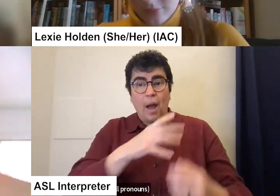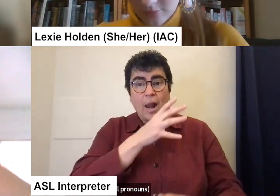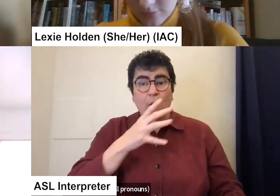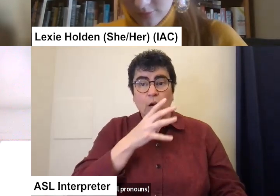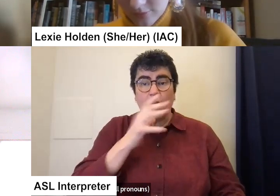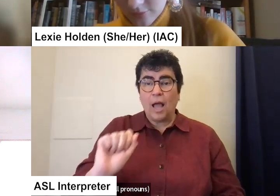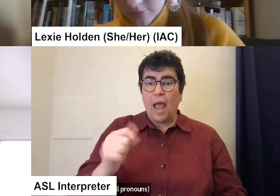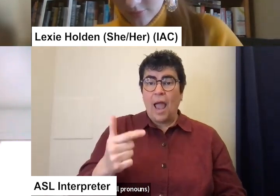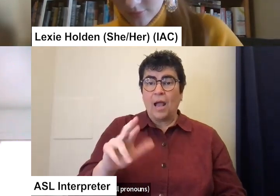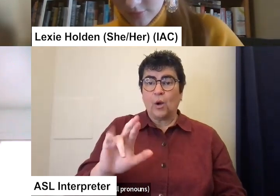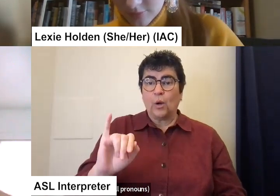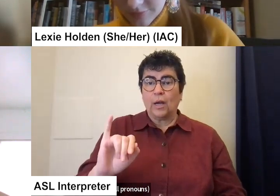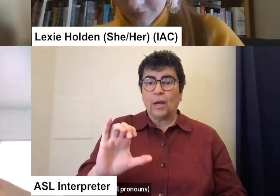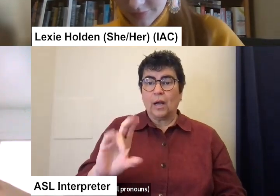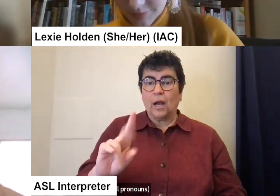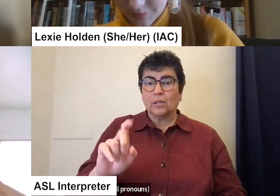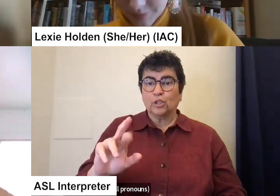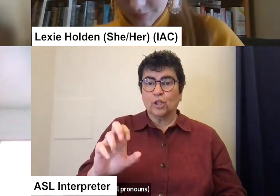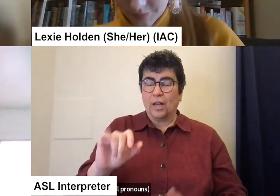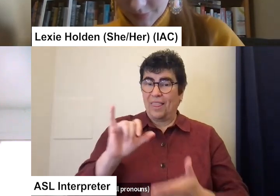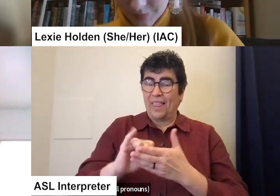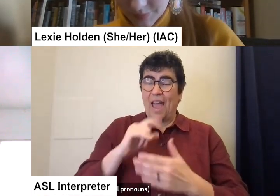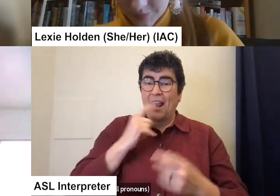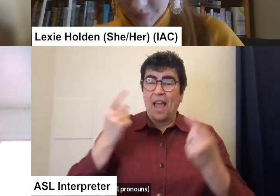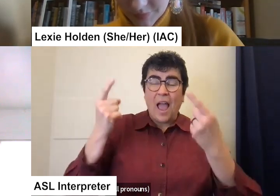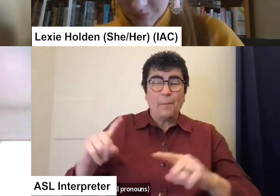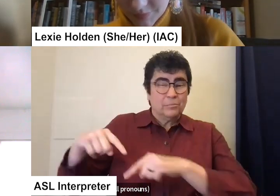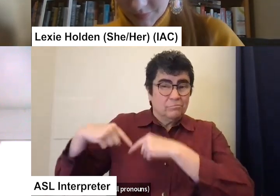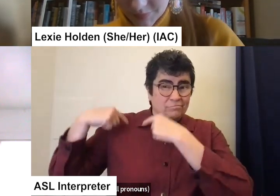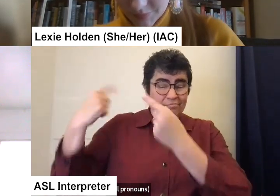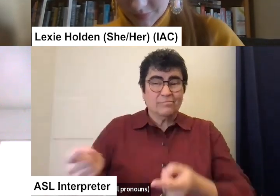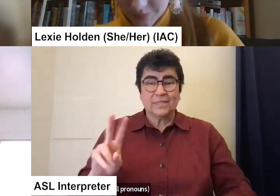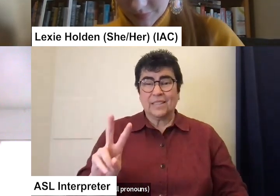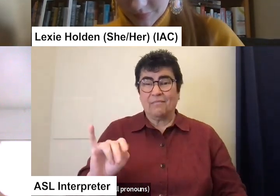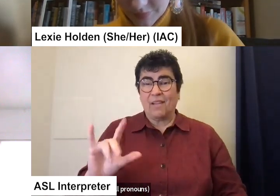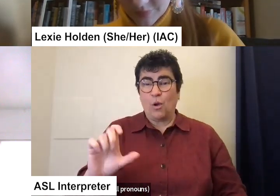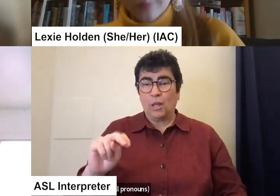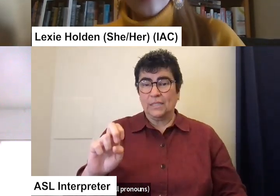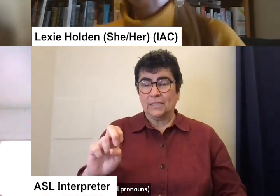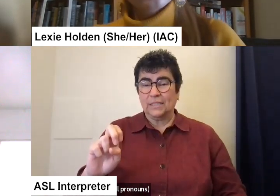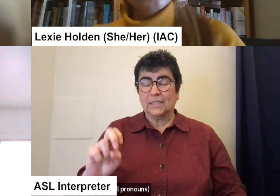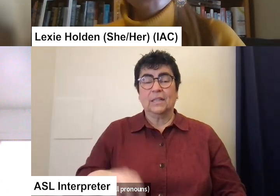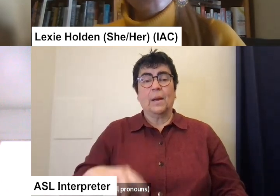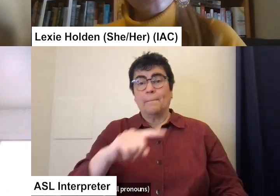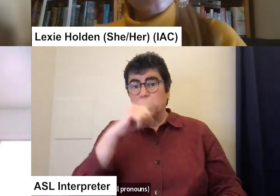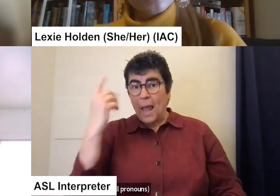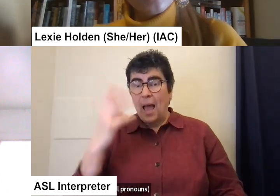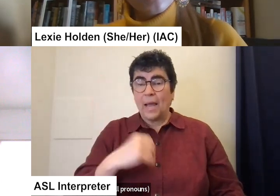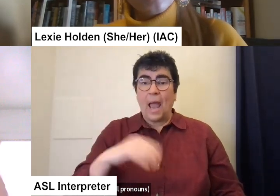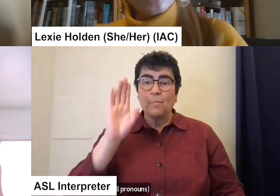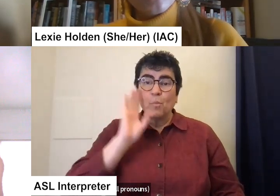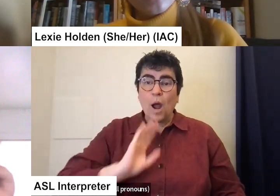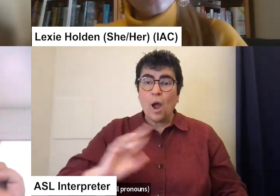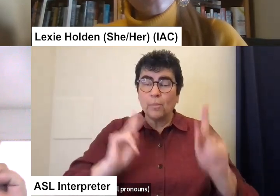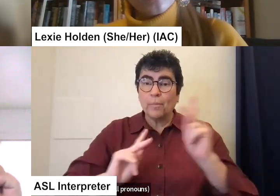the violence that has historically existed, that Black and brown